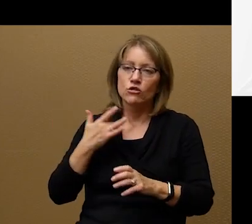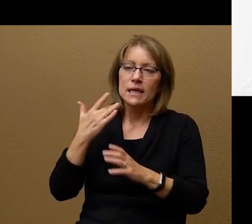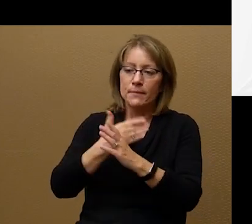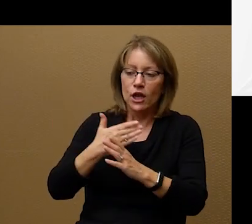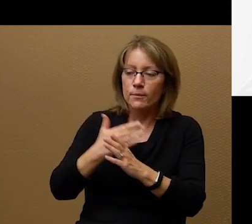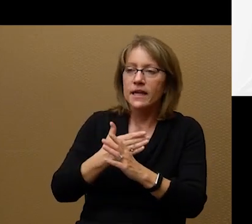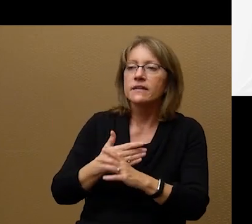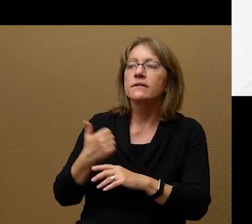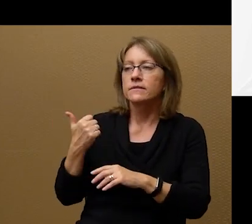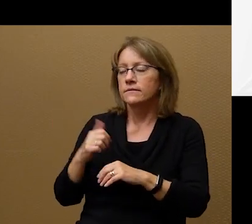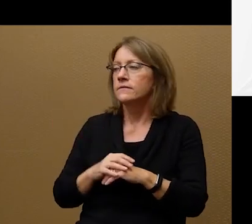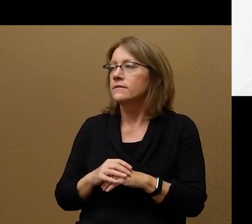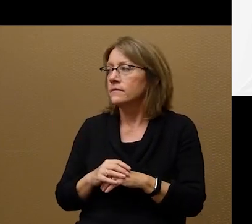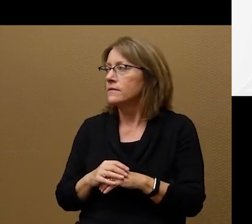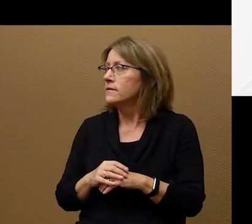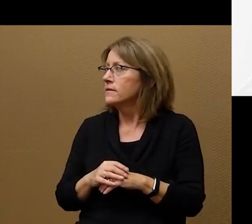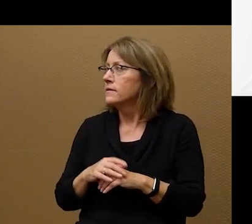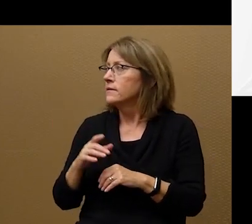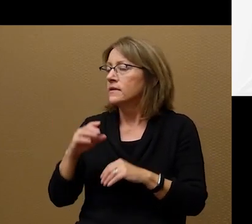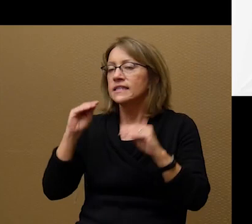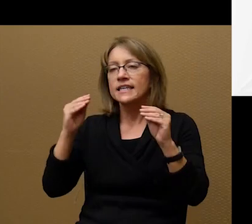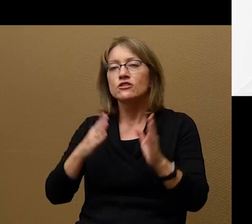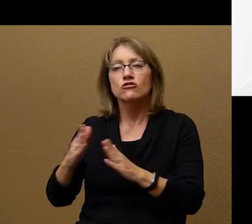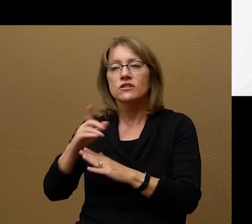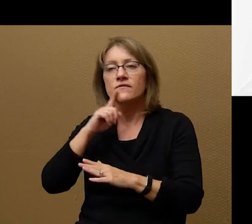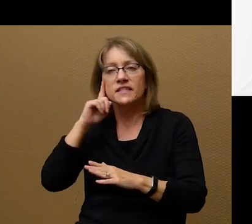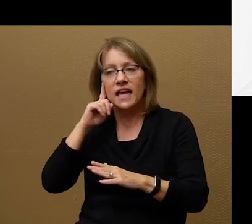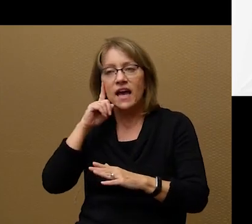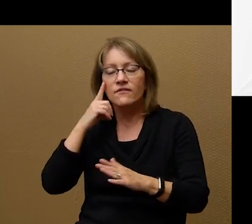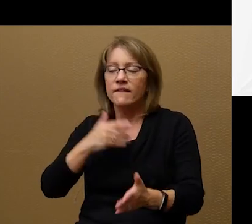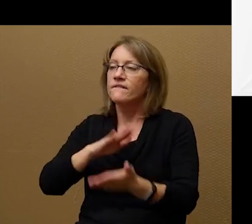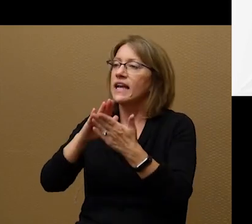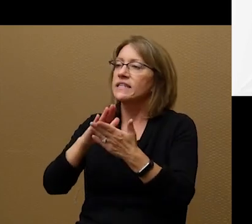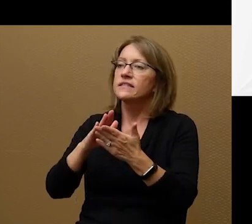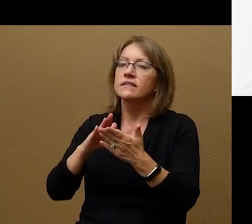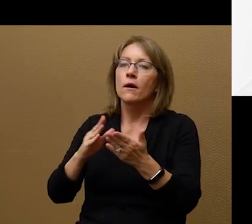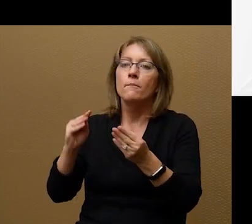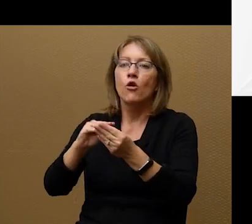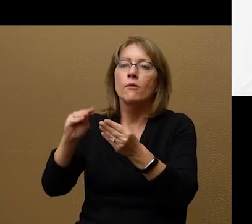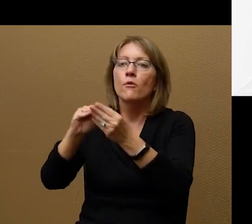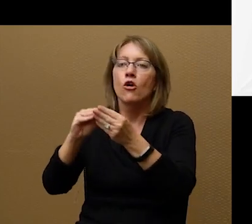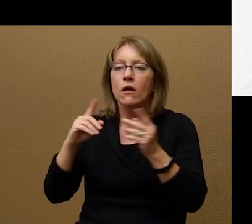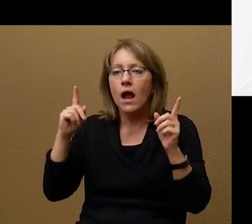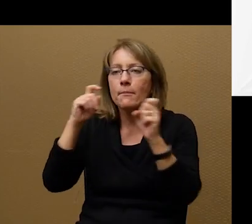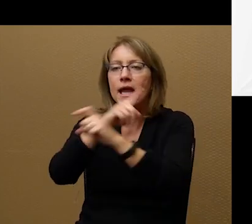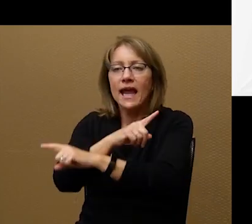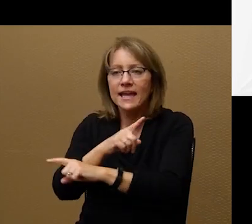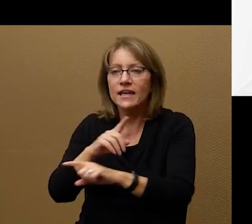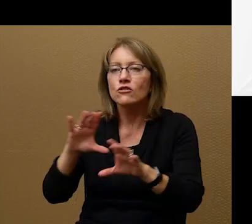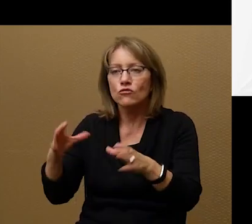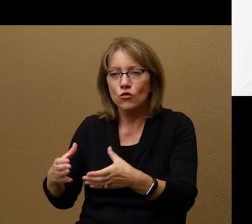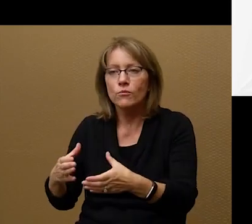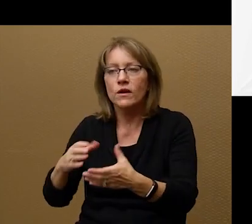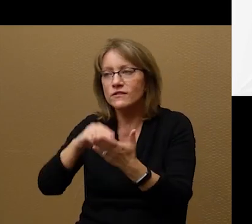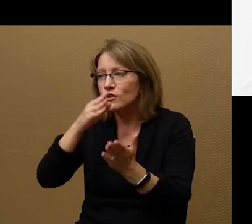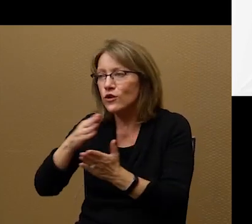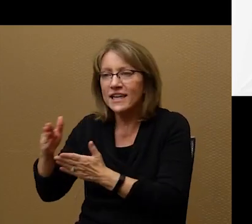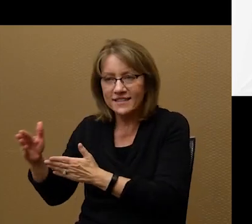an increasingly complex population of students. Like I said before, half of our population is